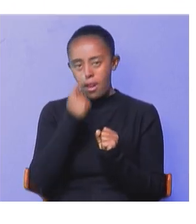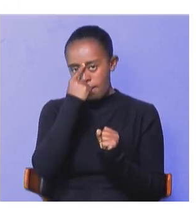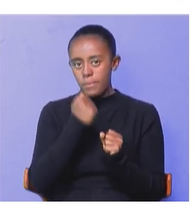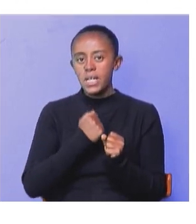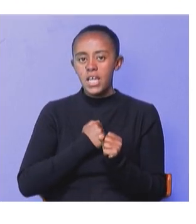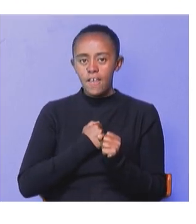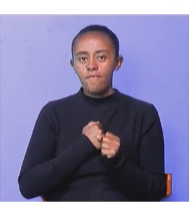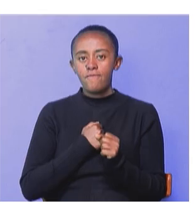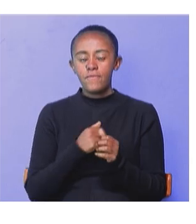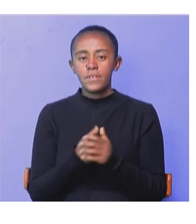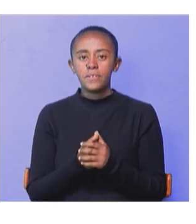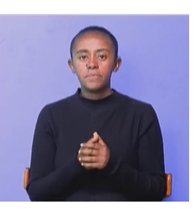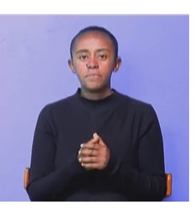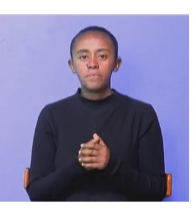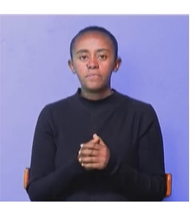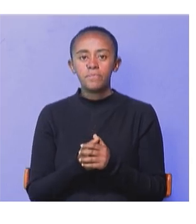believe